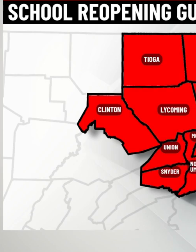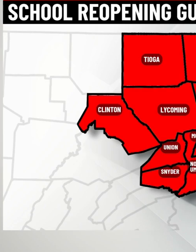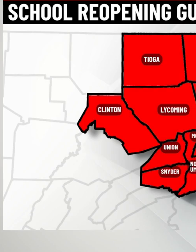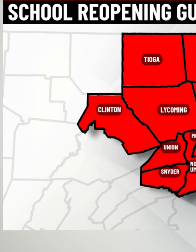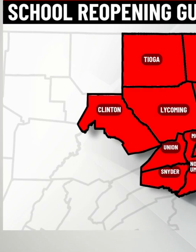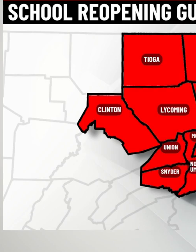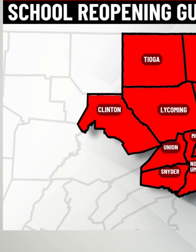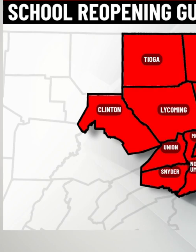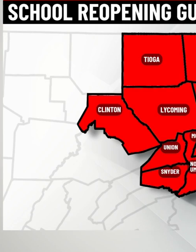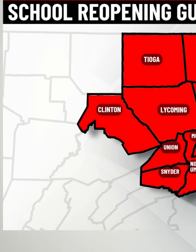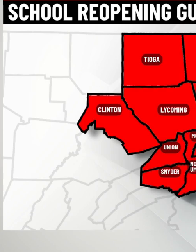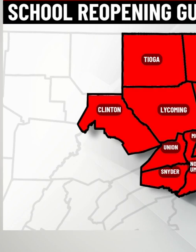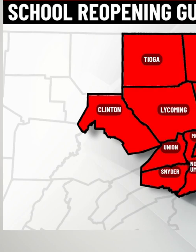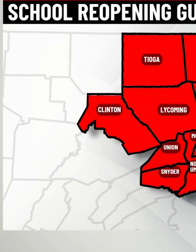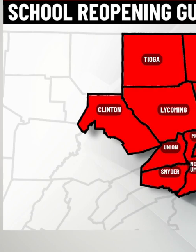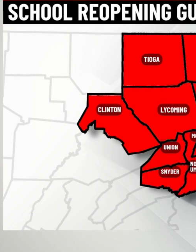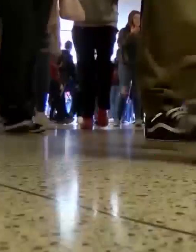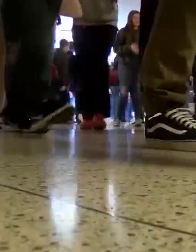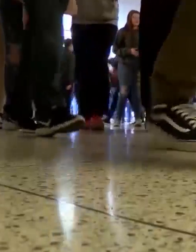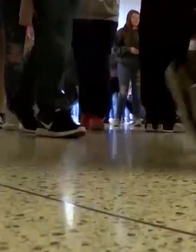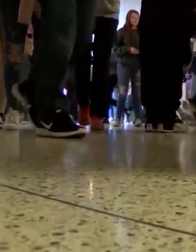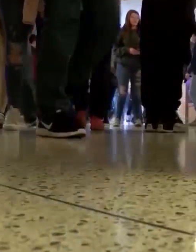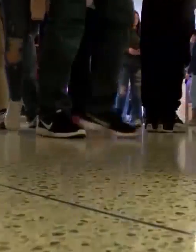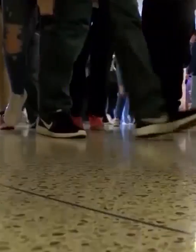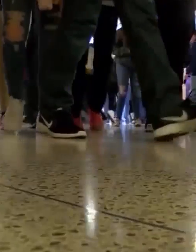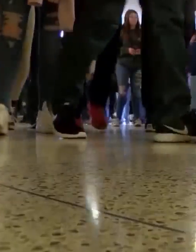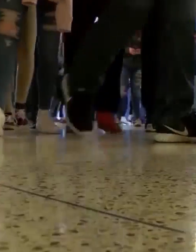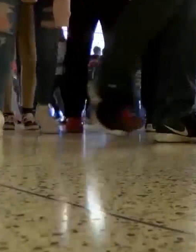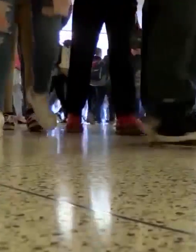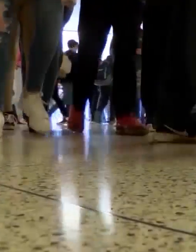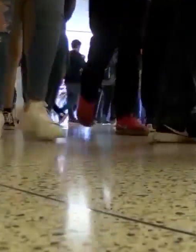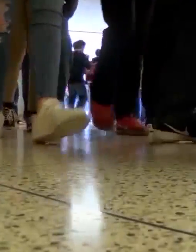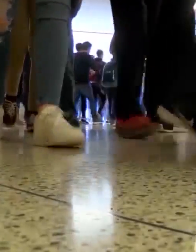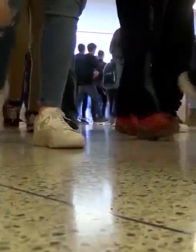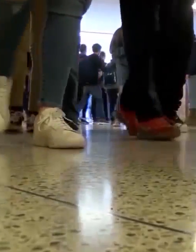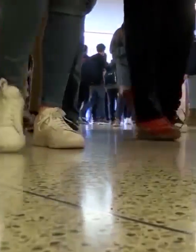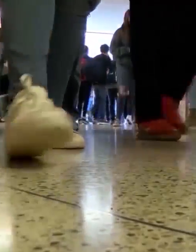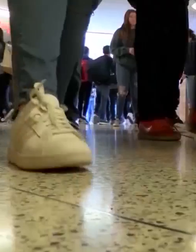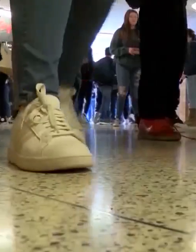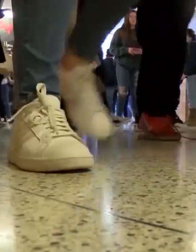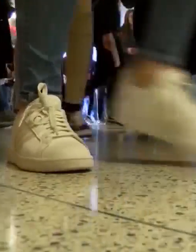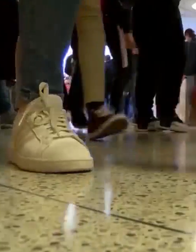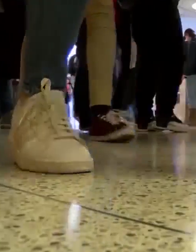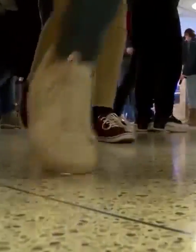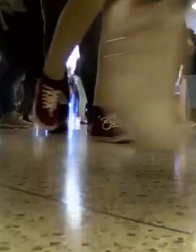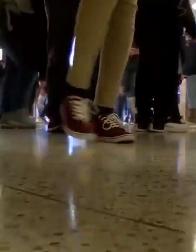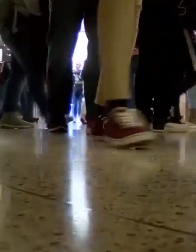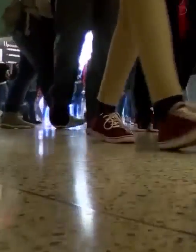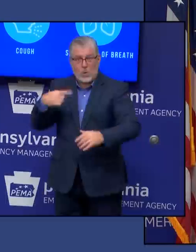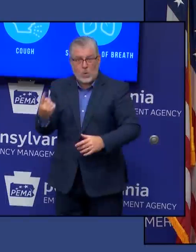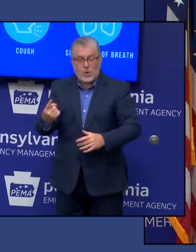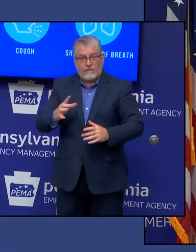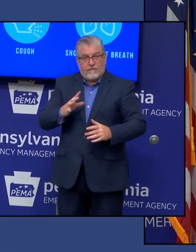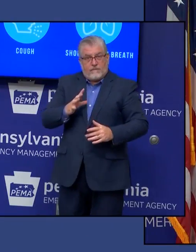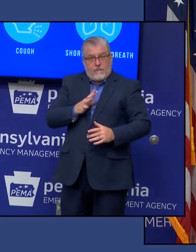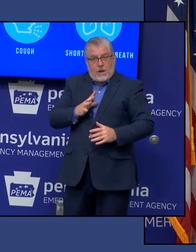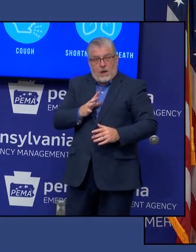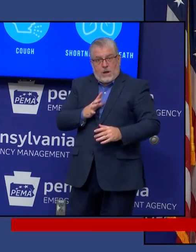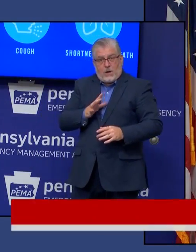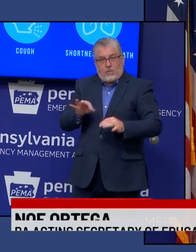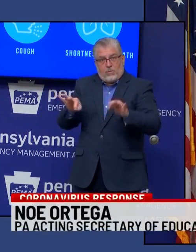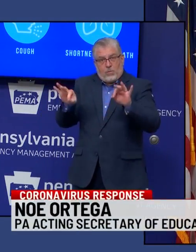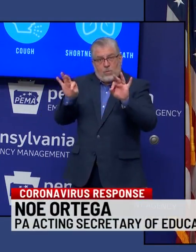are encouraged to move to remote learning, but schools that don't had until today to certify they are following all safety measures. They agree to